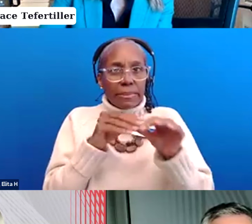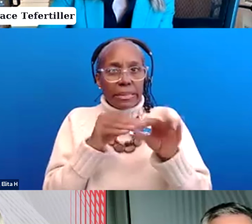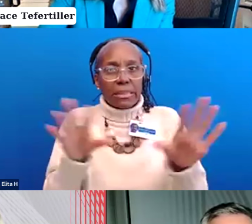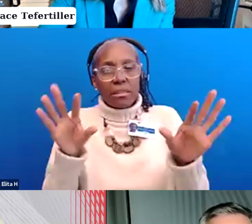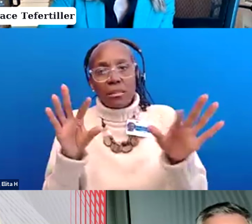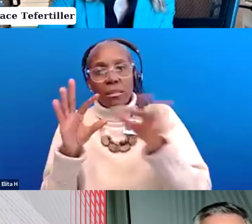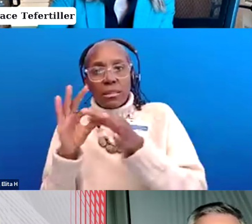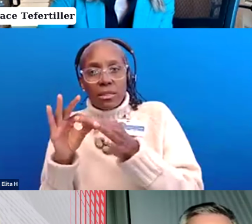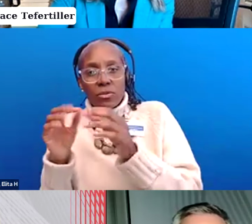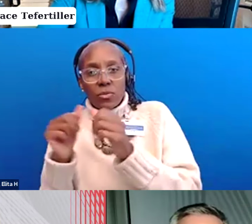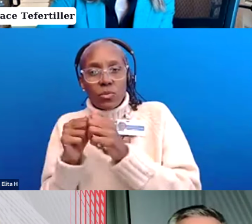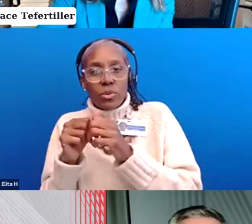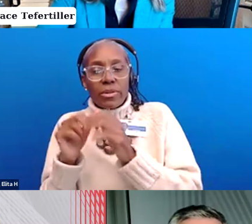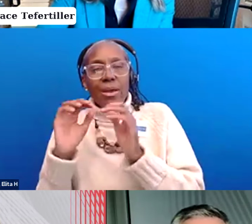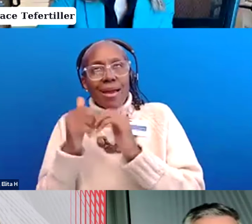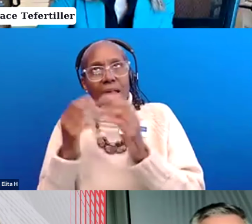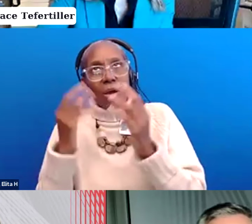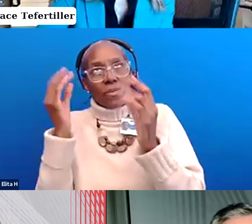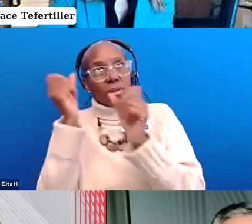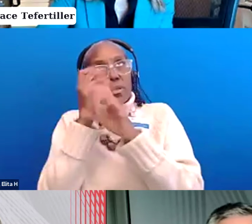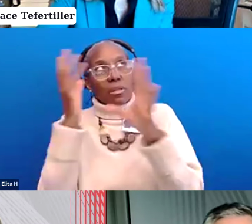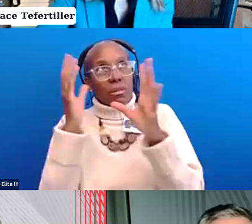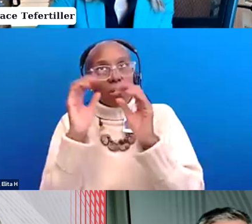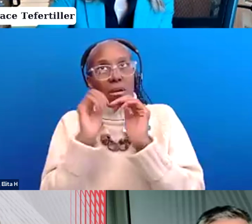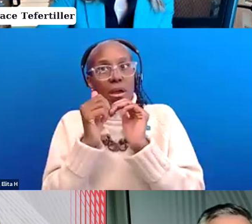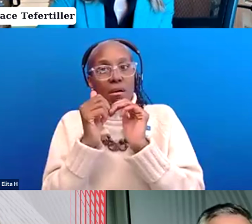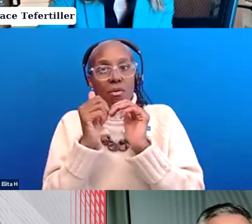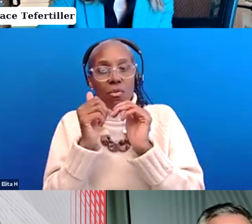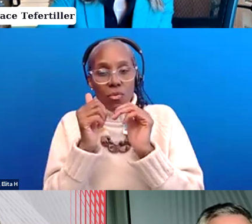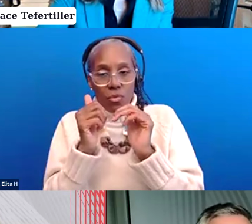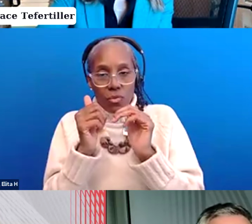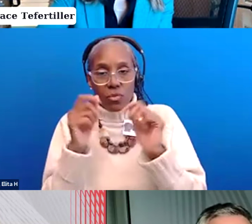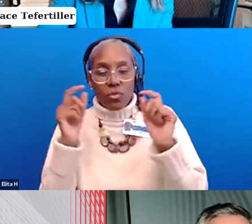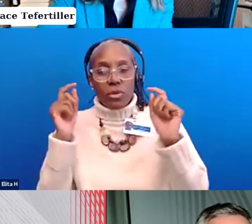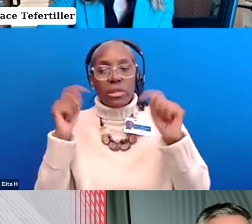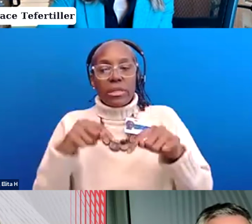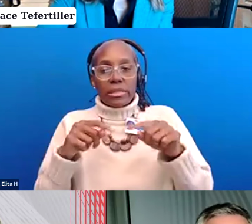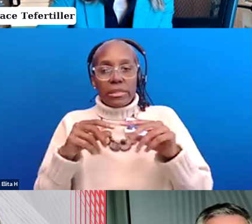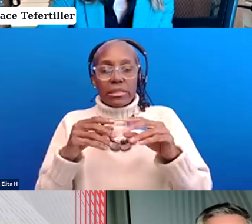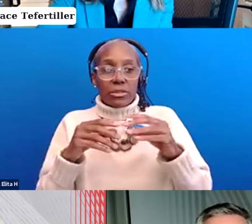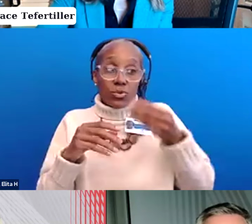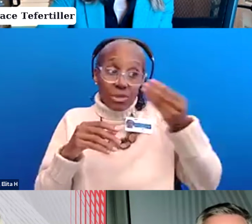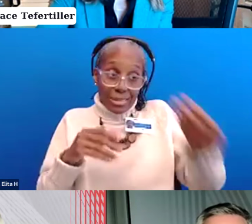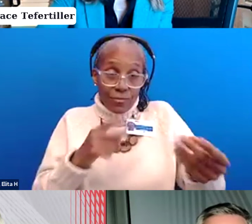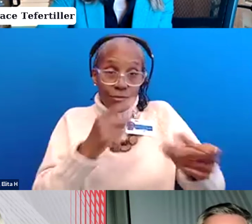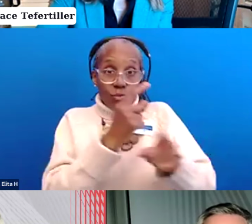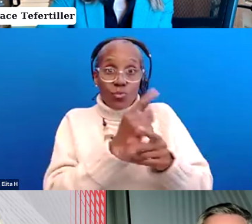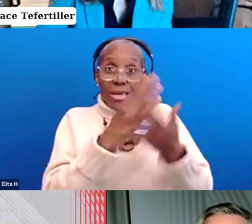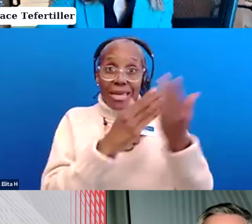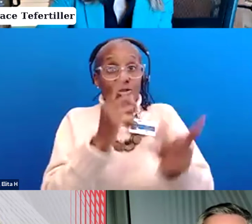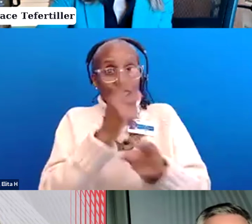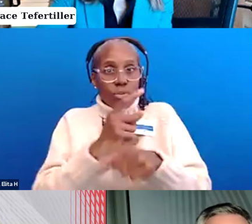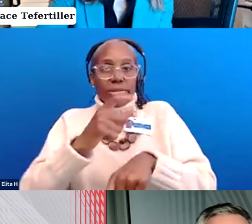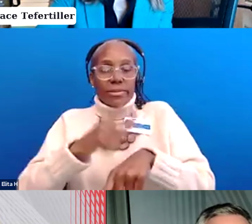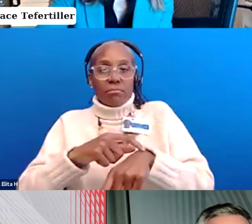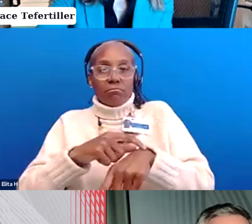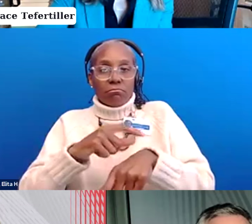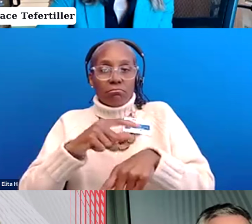ties to how we're thinking about getting this into the right hands at the right time when we know